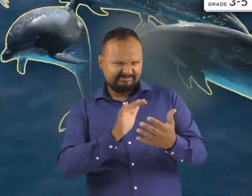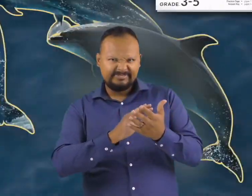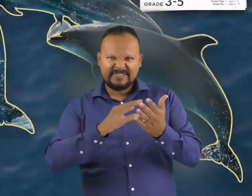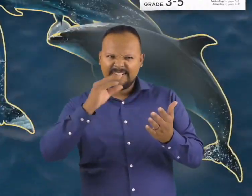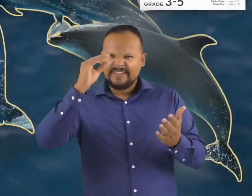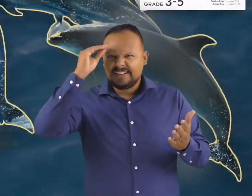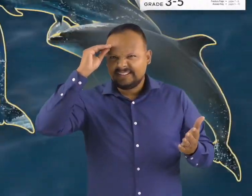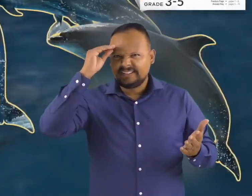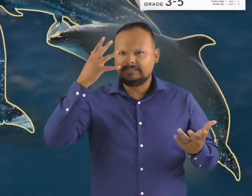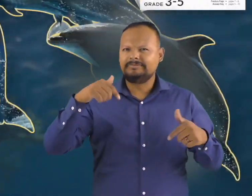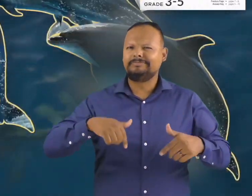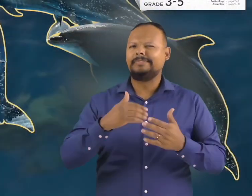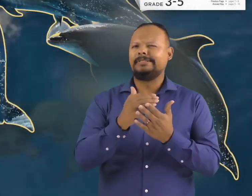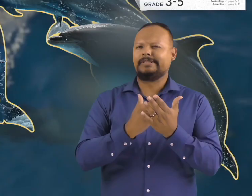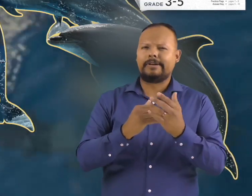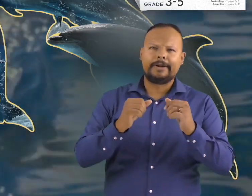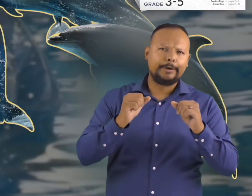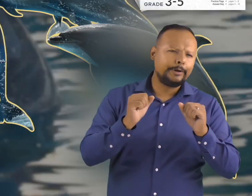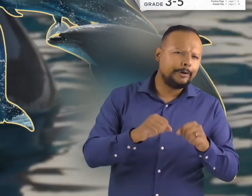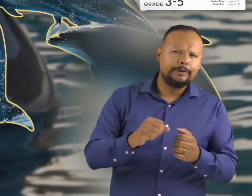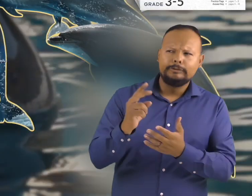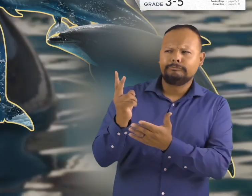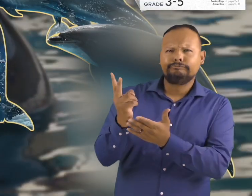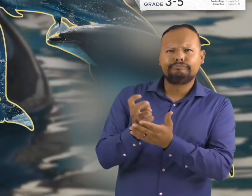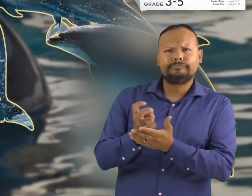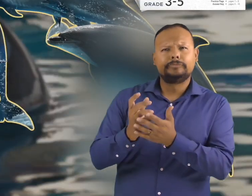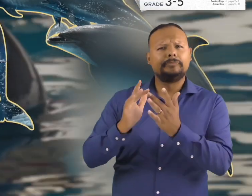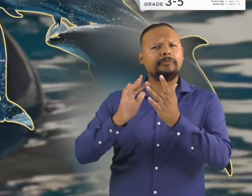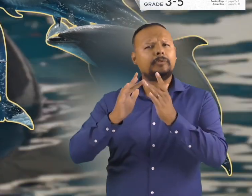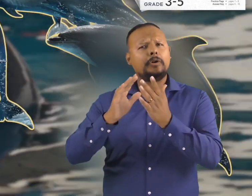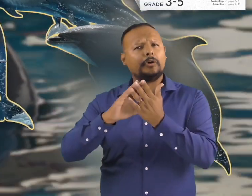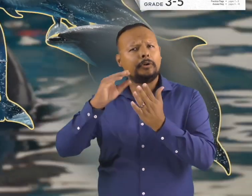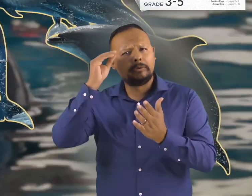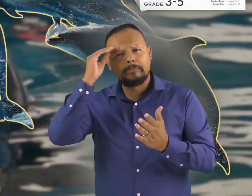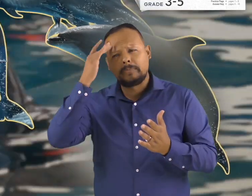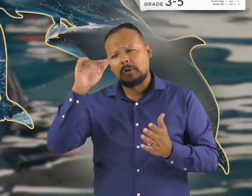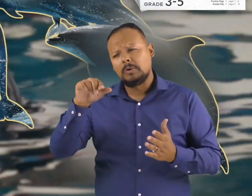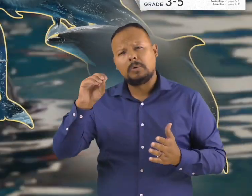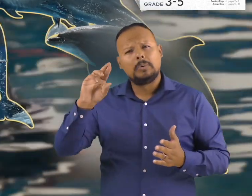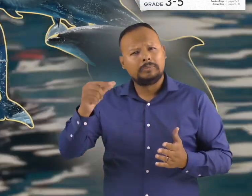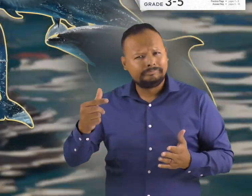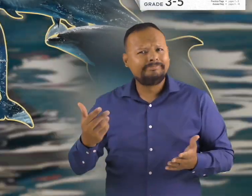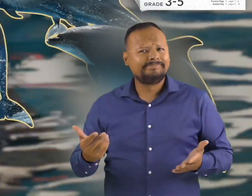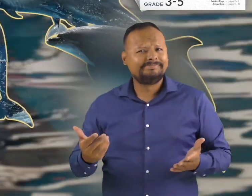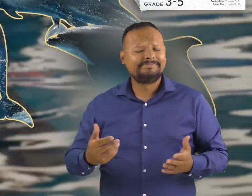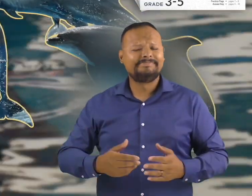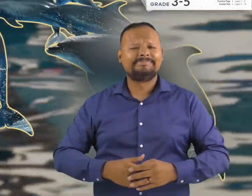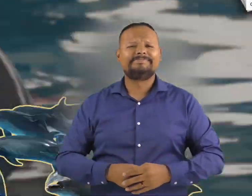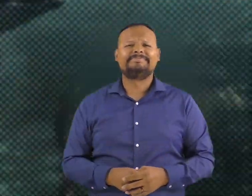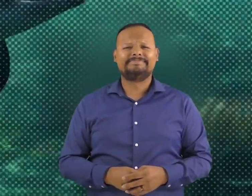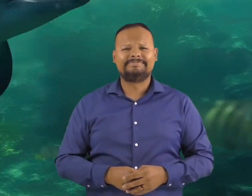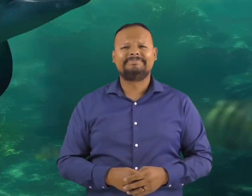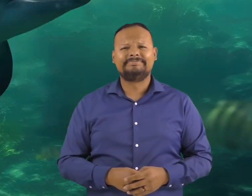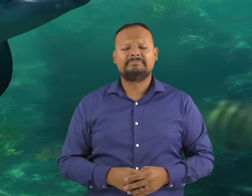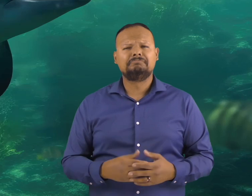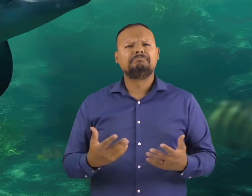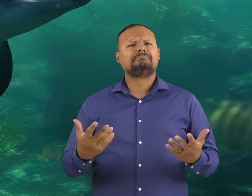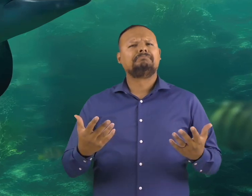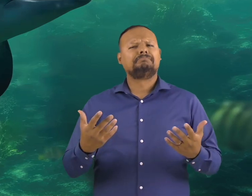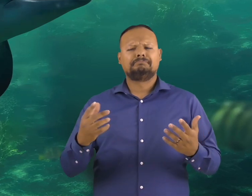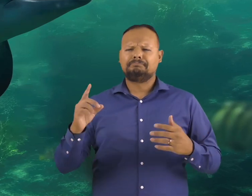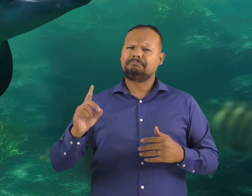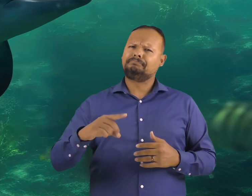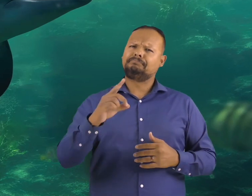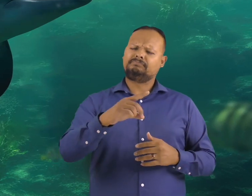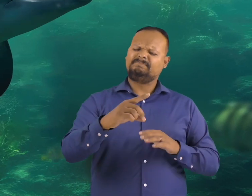You can read along with us by downloading the lesson plan from our website, learnbright.org. What